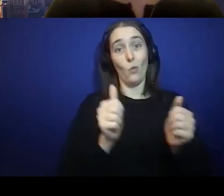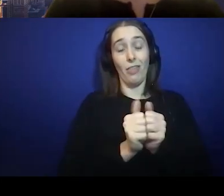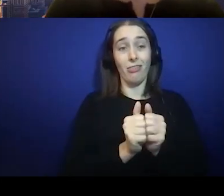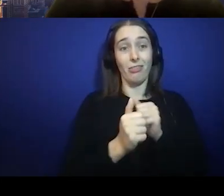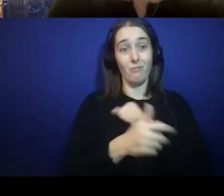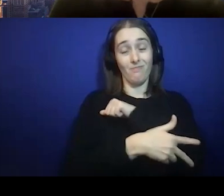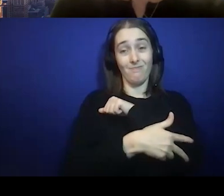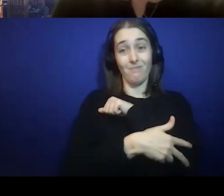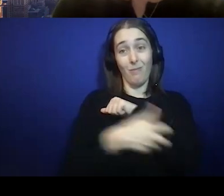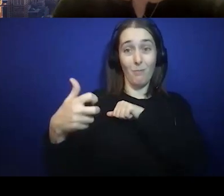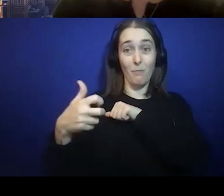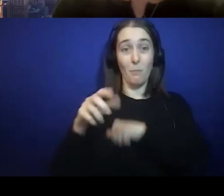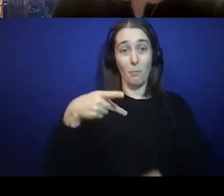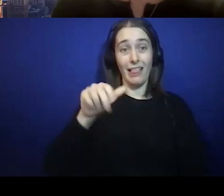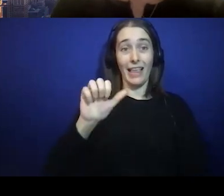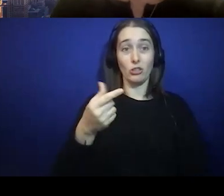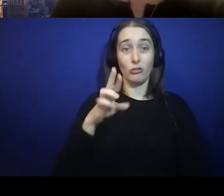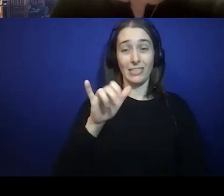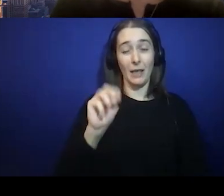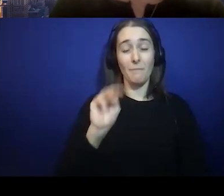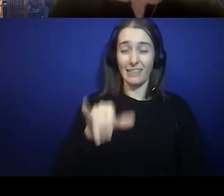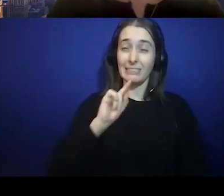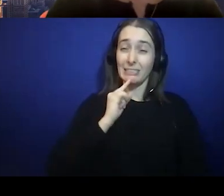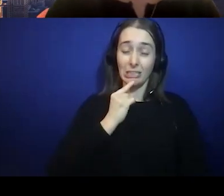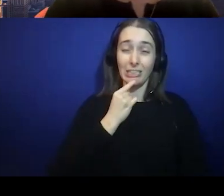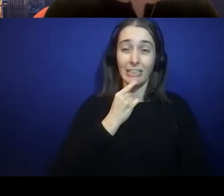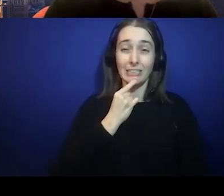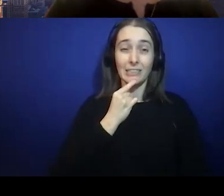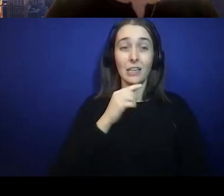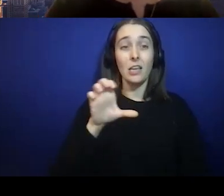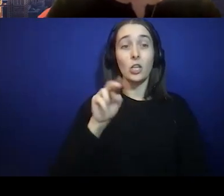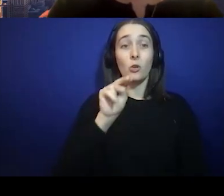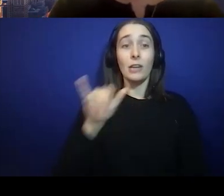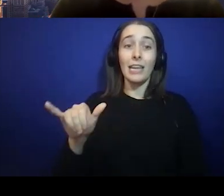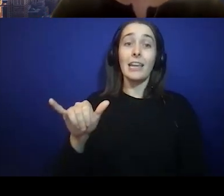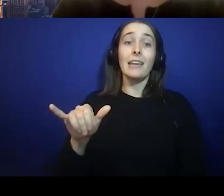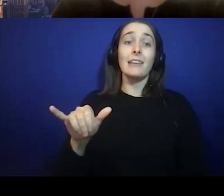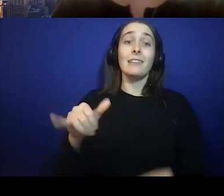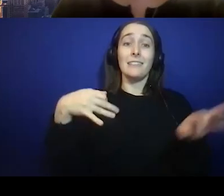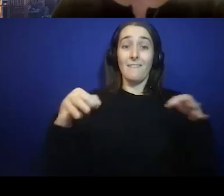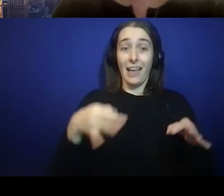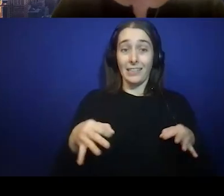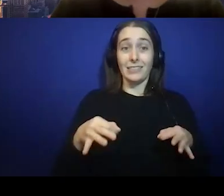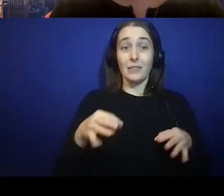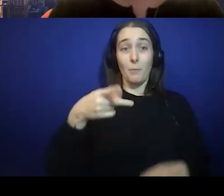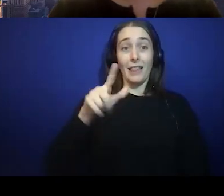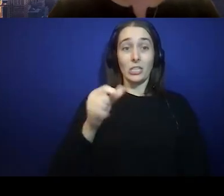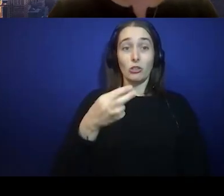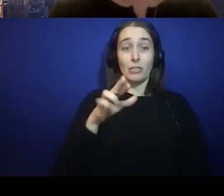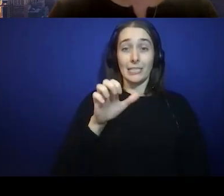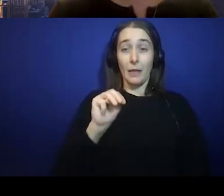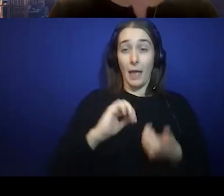offense. The CUNY policy on academic integrity defines plagiarism as, quote, the act of presenting another